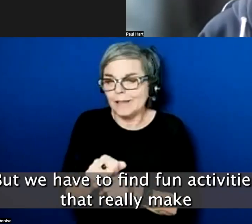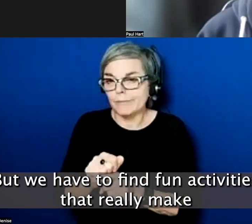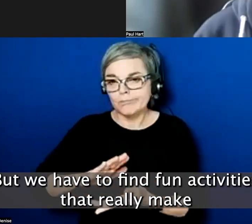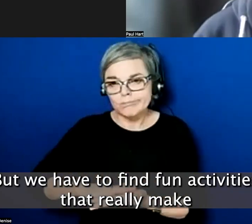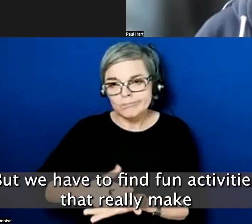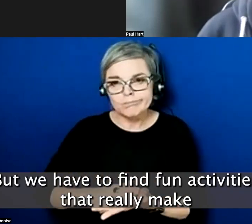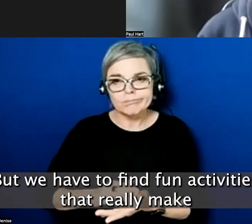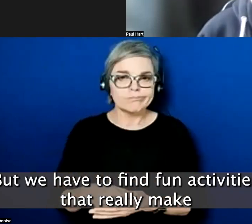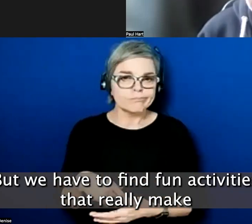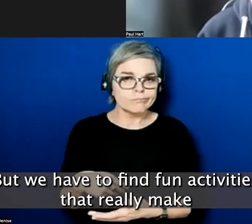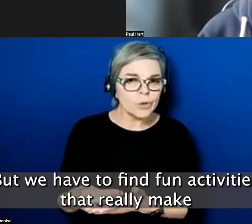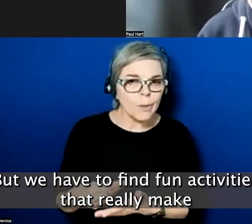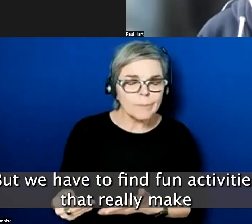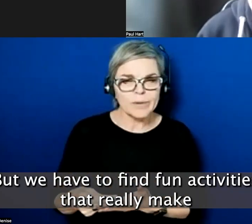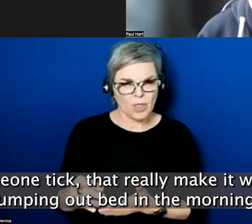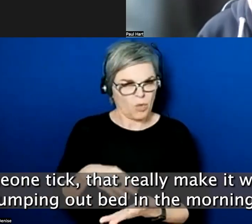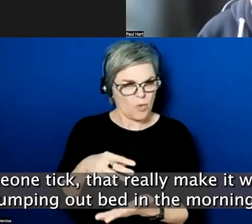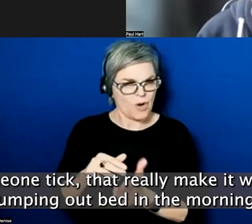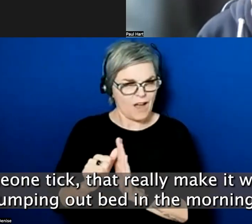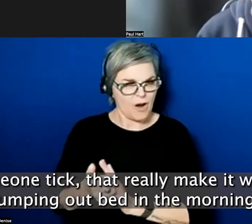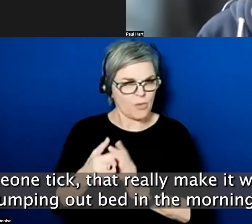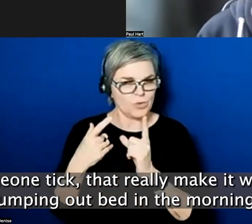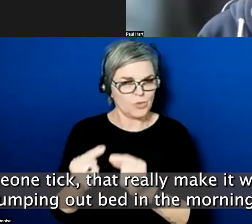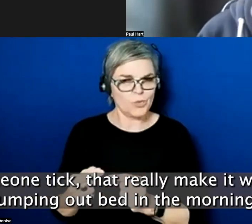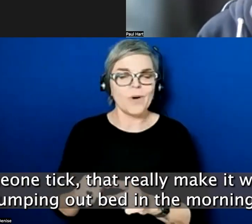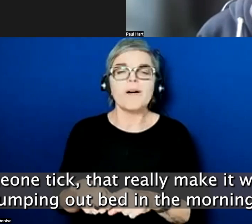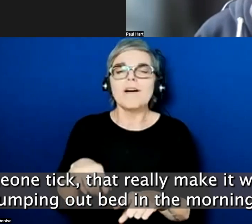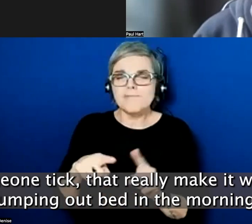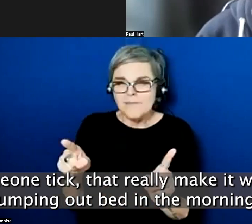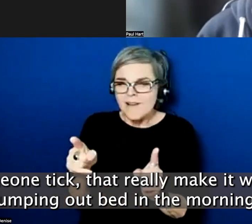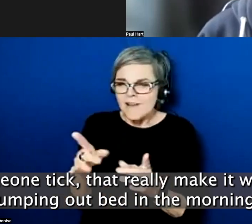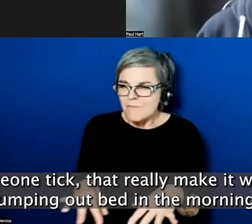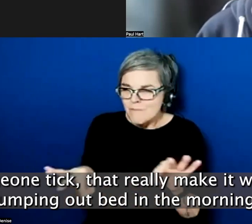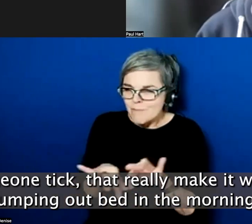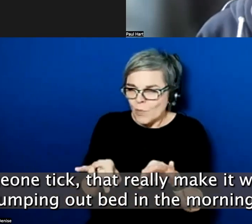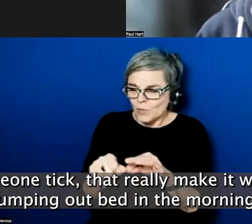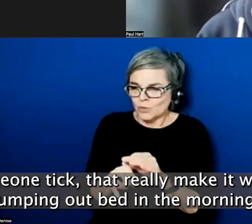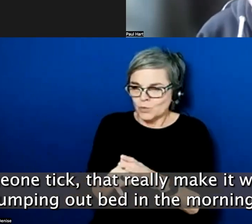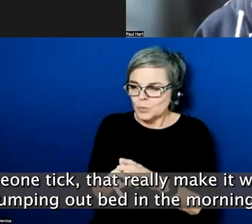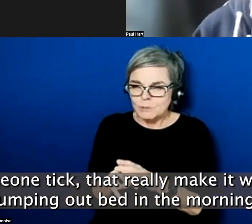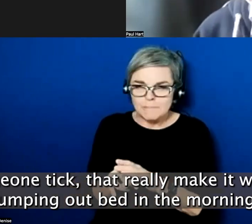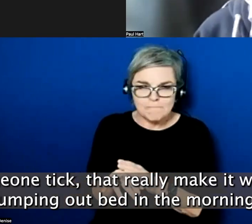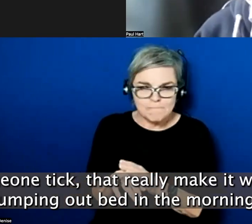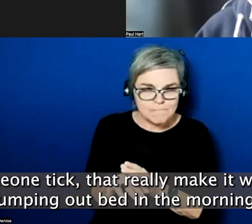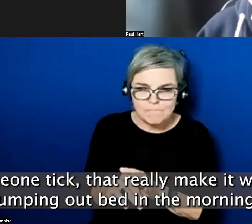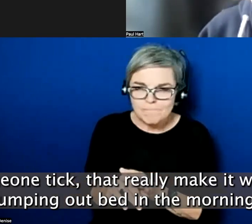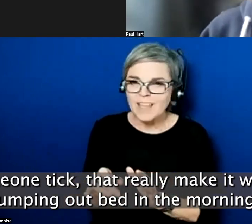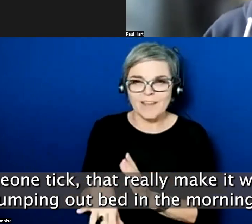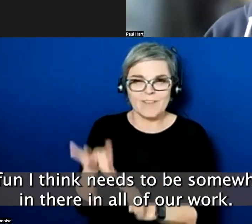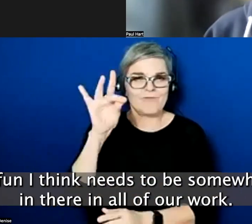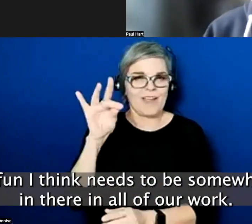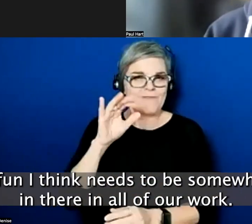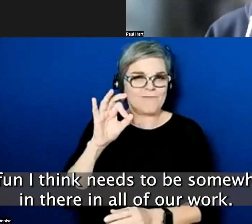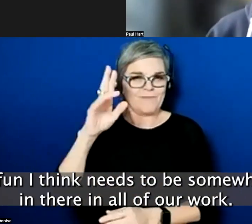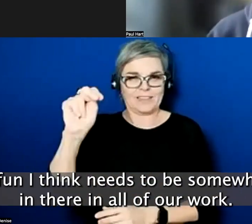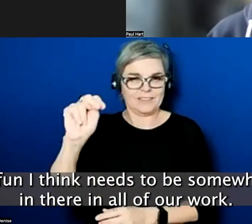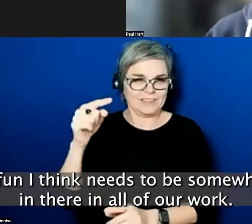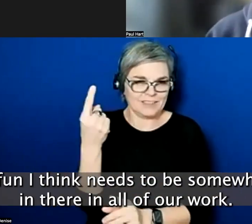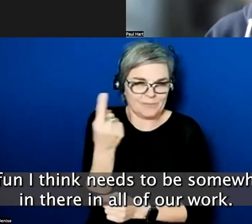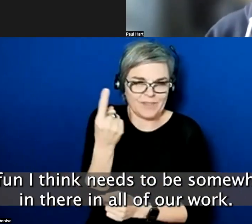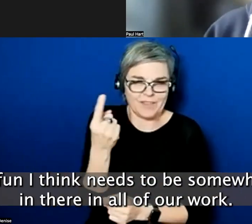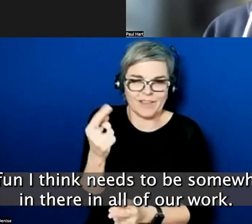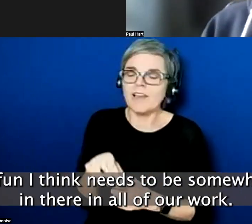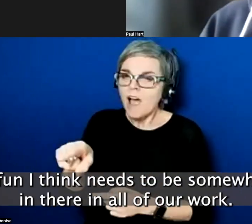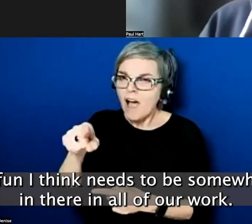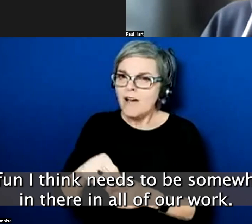fun activities that really make someone tick, that really make it worth jumping out of bed in the morning. So fun,